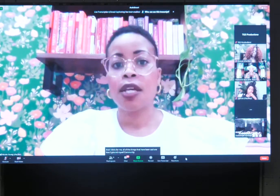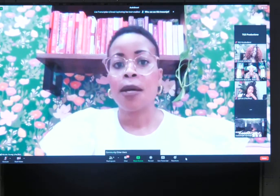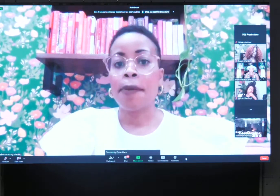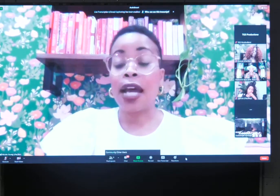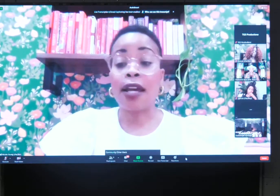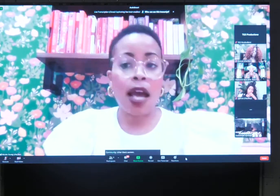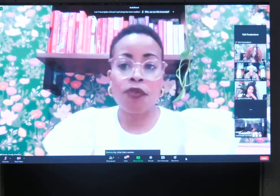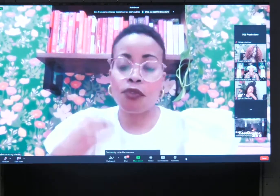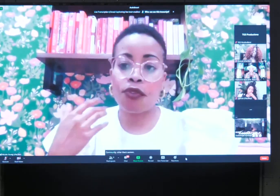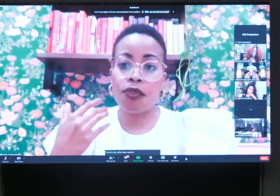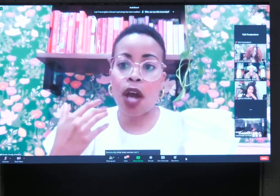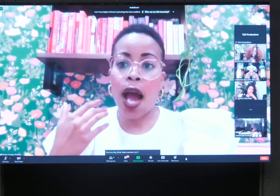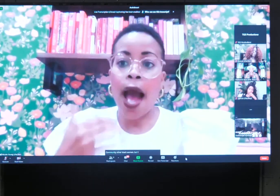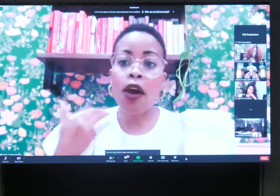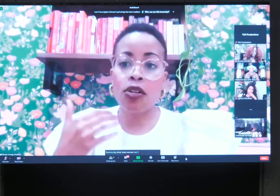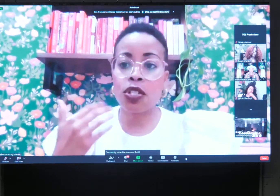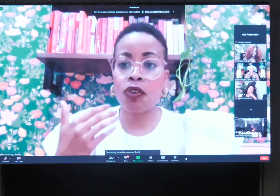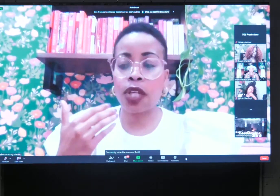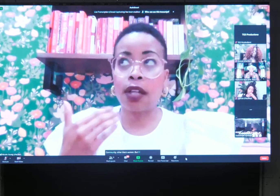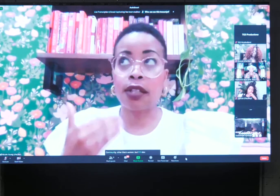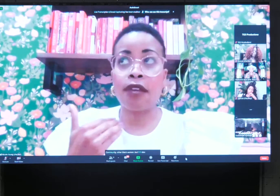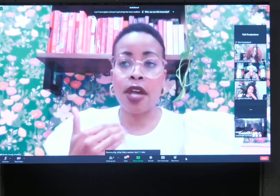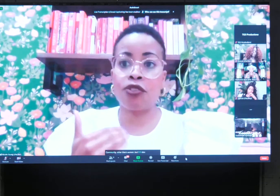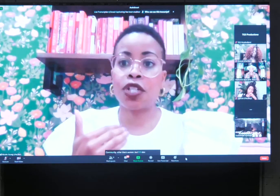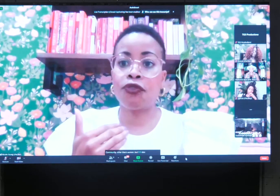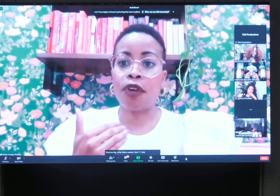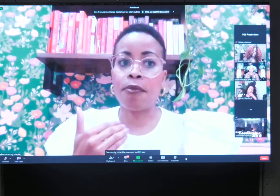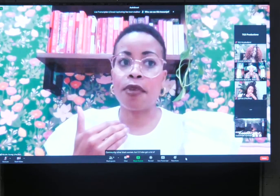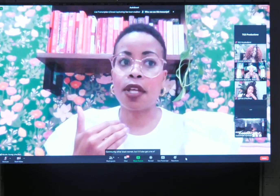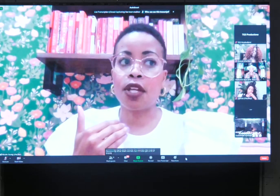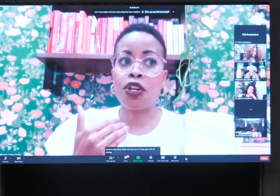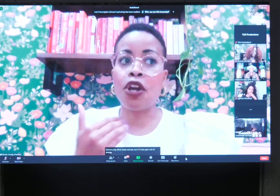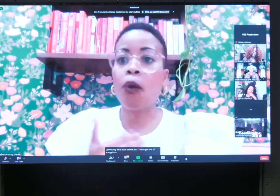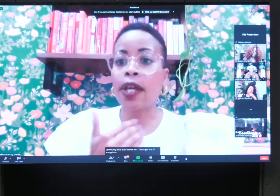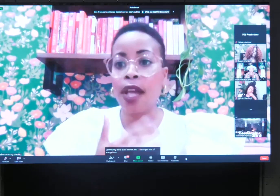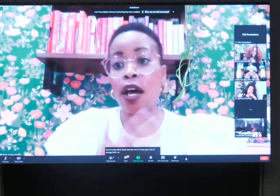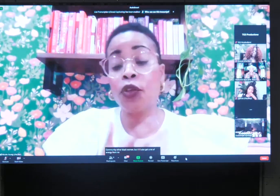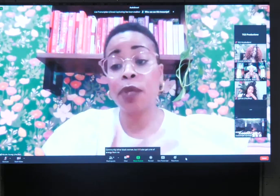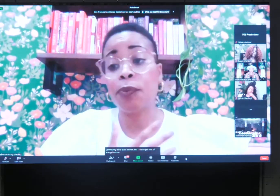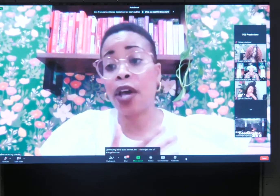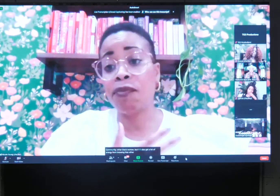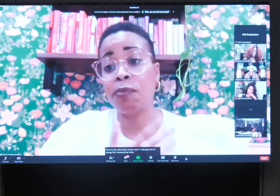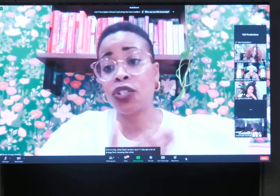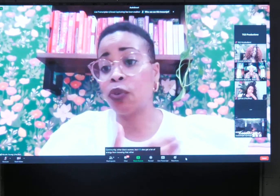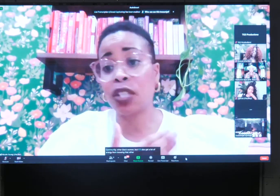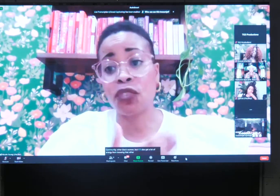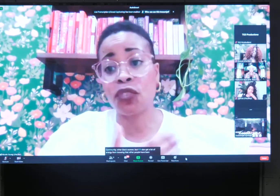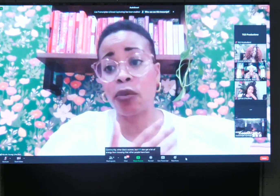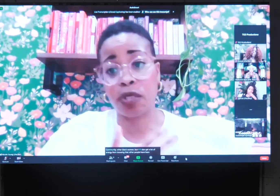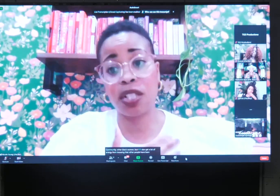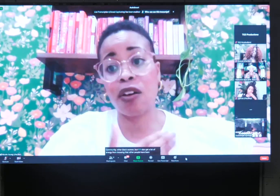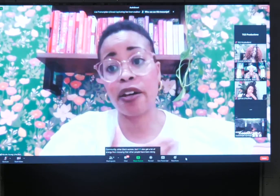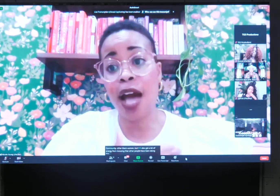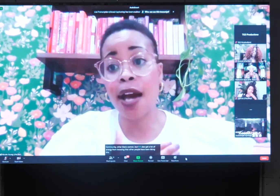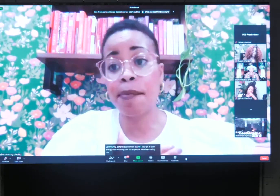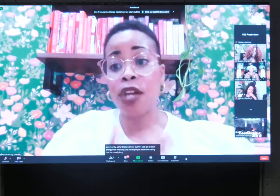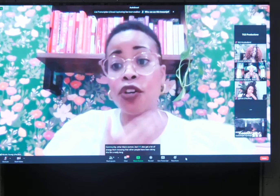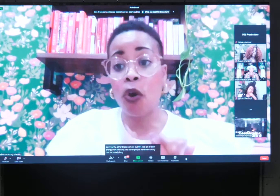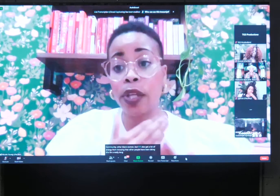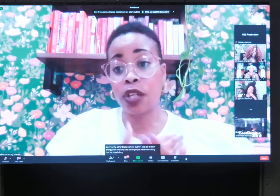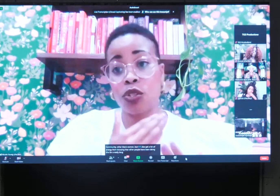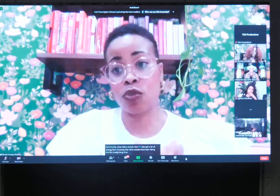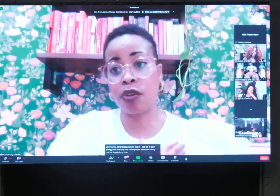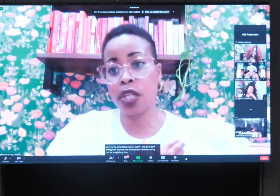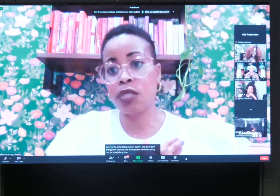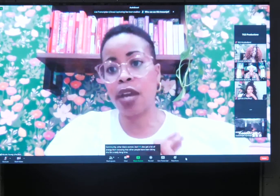women. But I also get a lot of energy from knowing that other people have been doing this for a really long time and